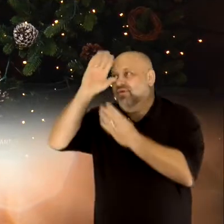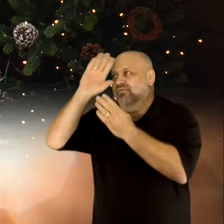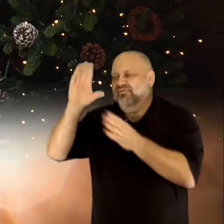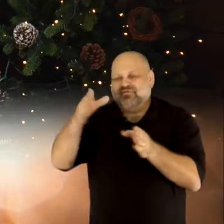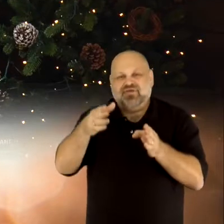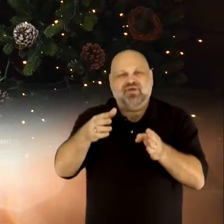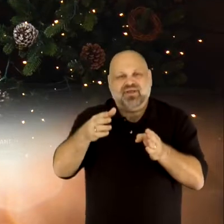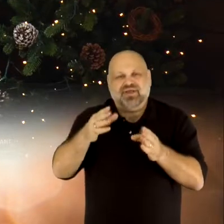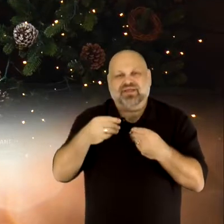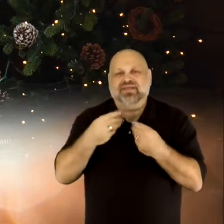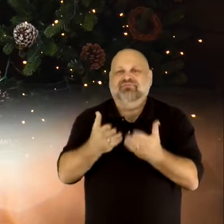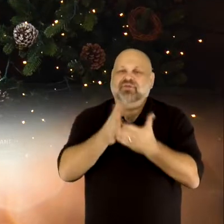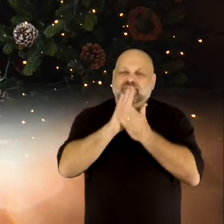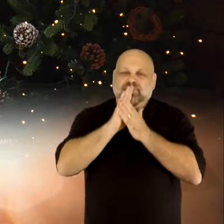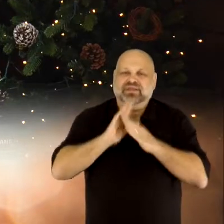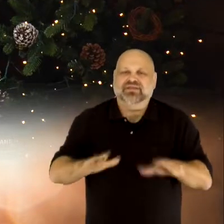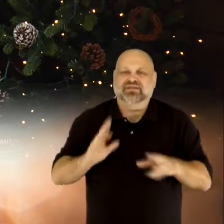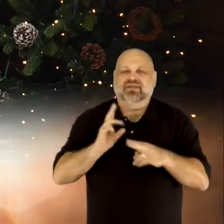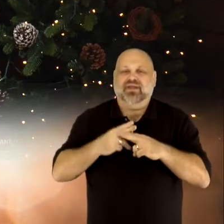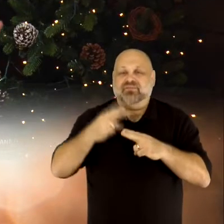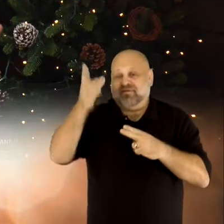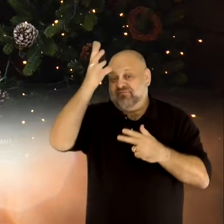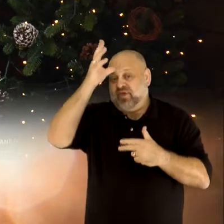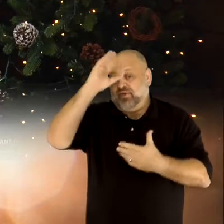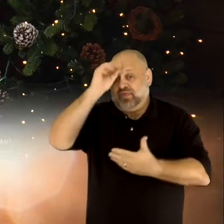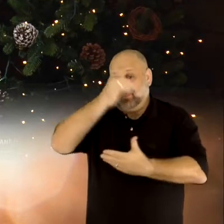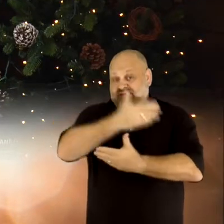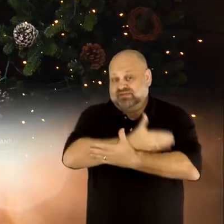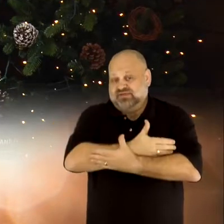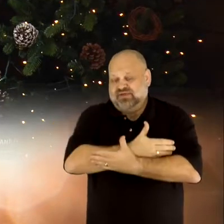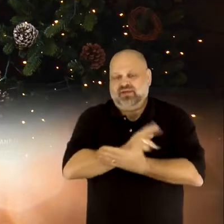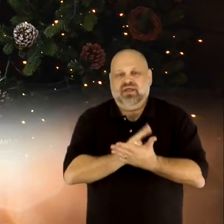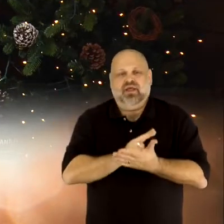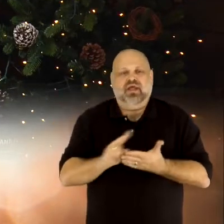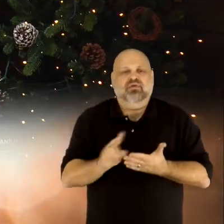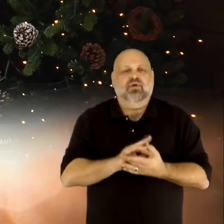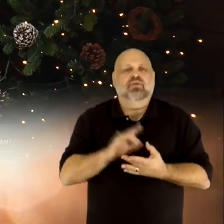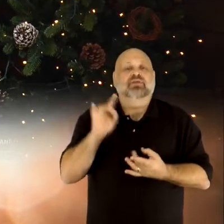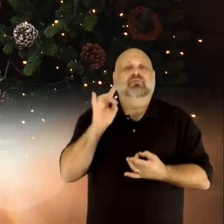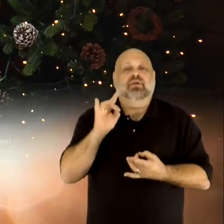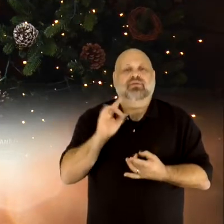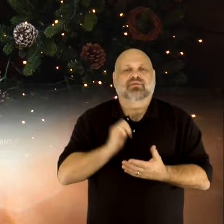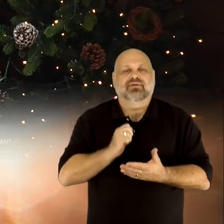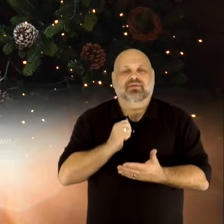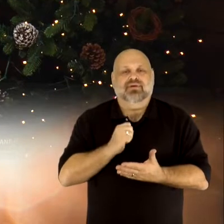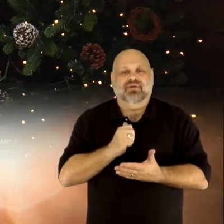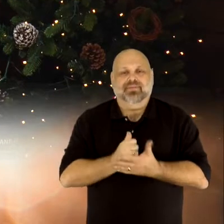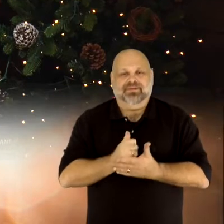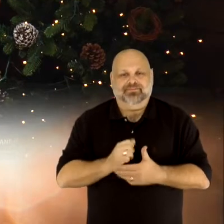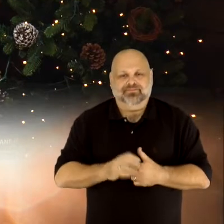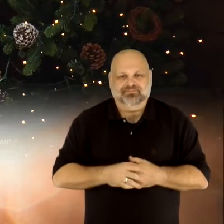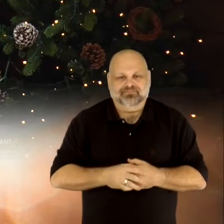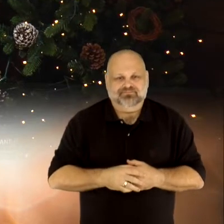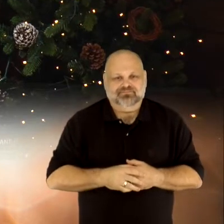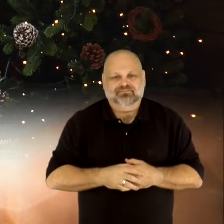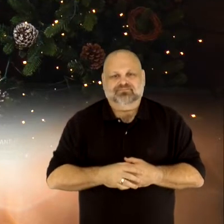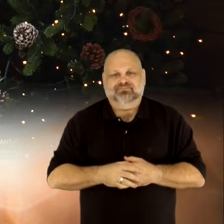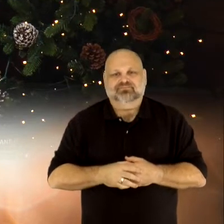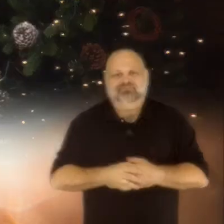turn His face towards you and give you peace. In the name of the Father, and of the Son, and of the Holy Spirit. Amen.